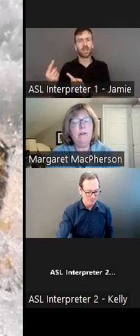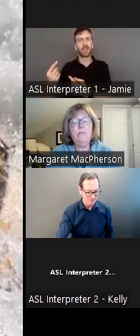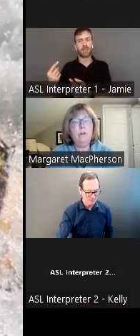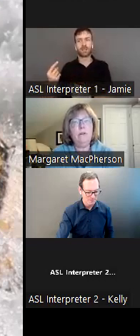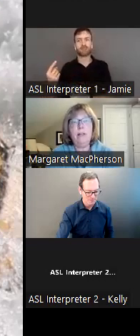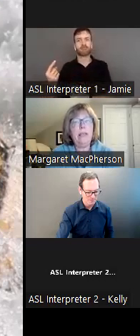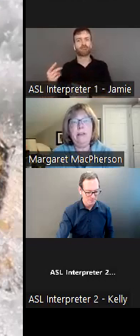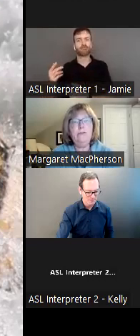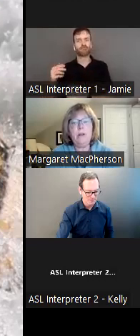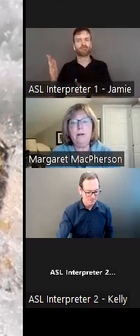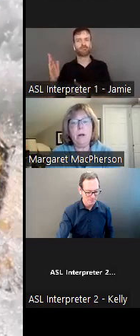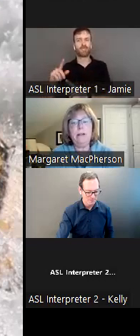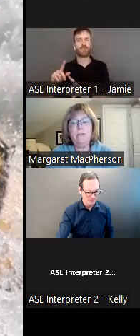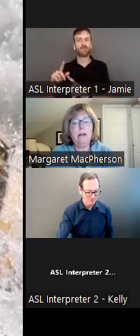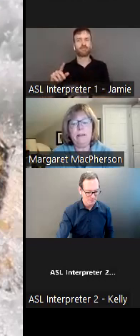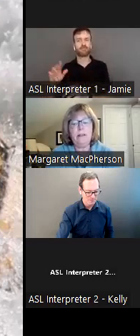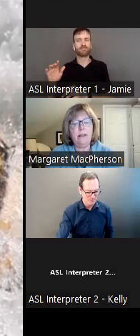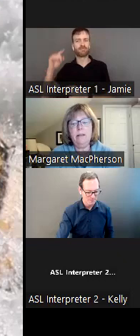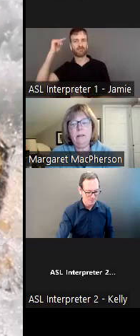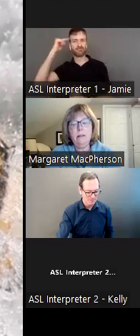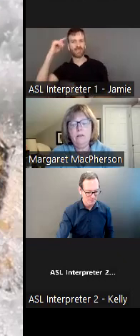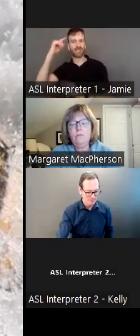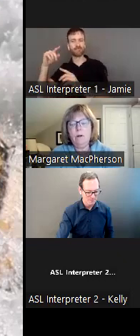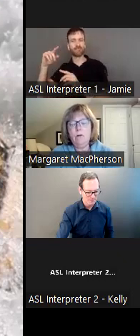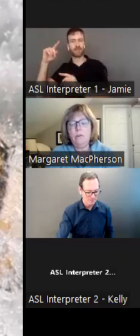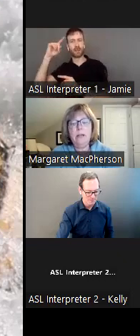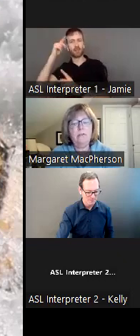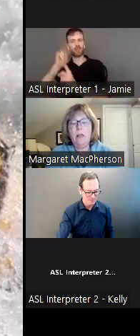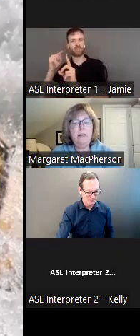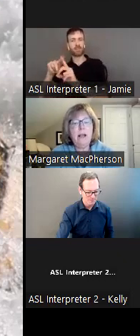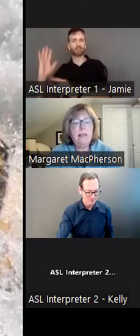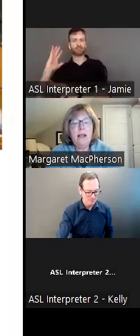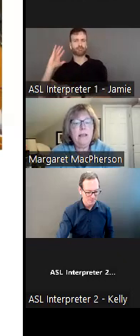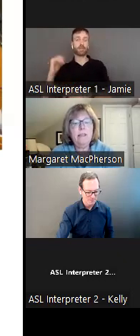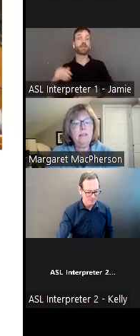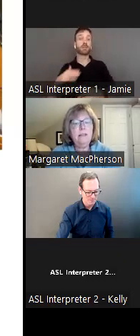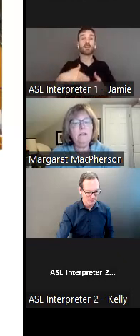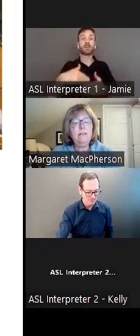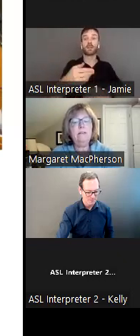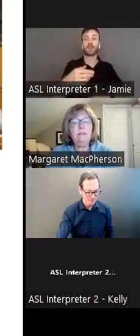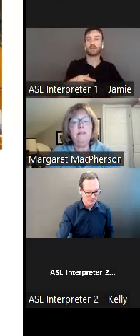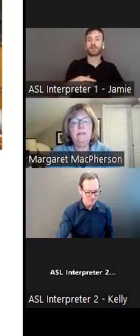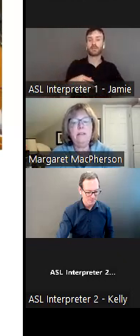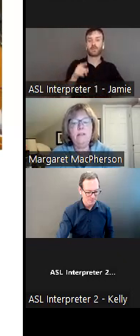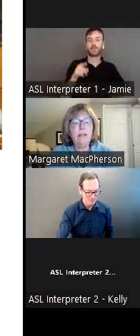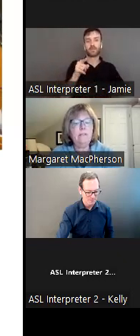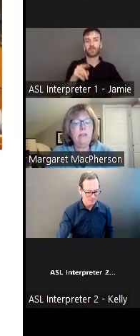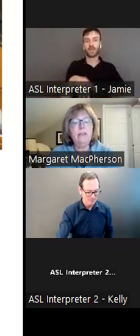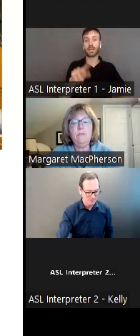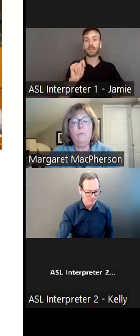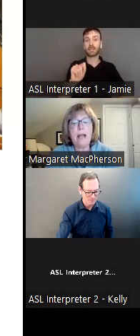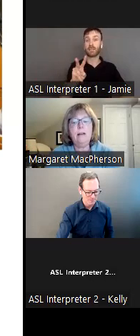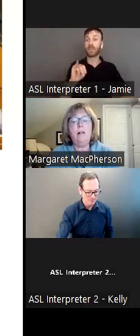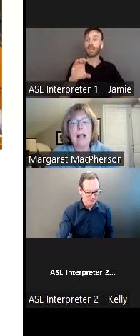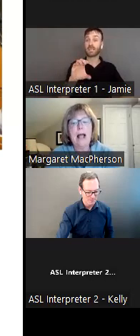of an industrial age kind of mindset, I think. So if you want to go to the next slide, I think that this is the TVIC